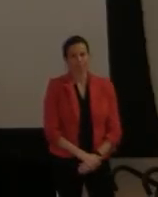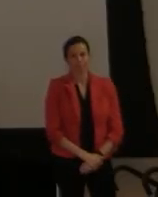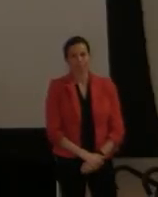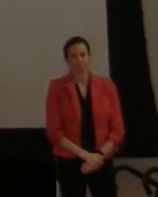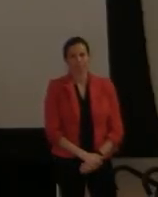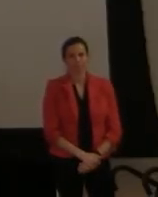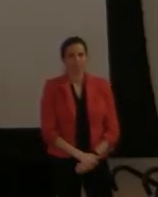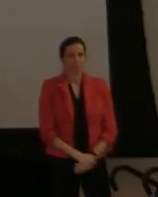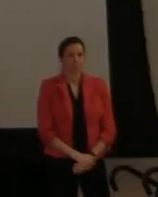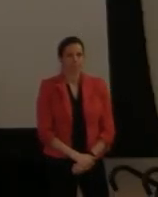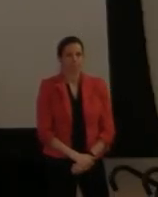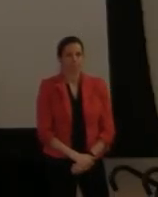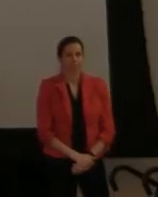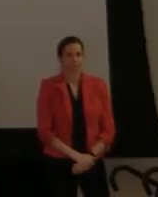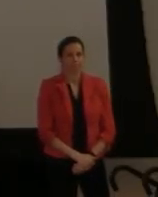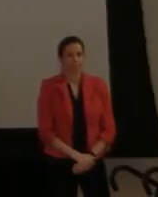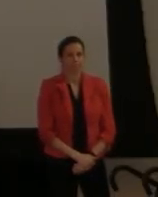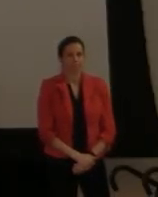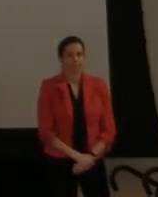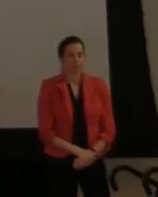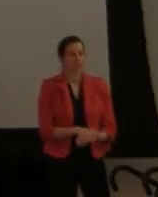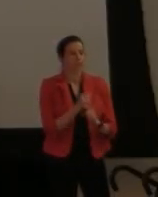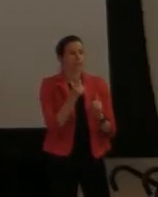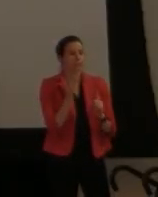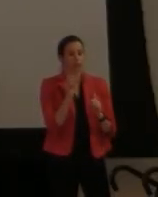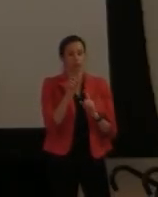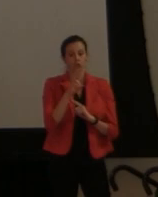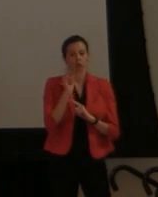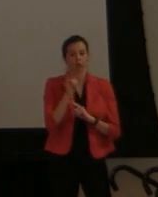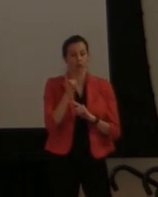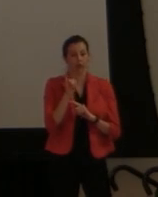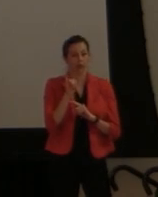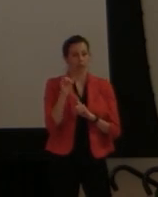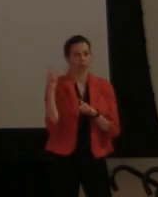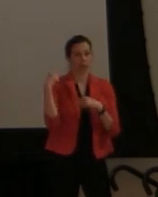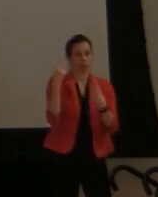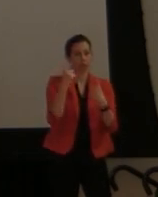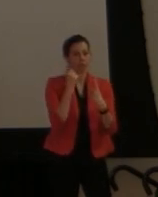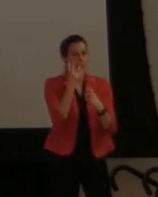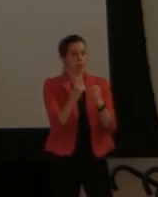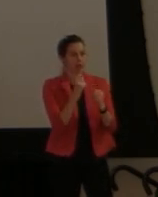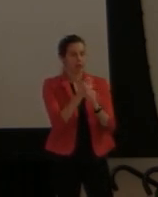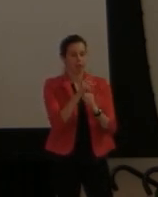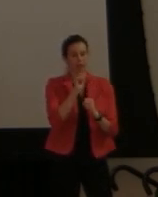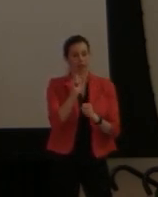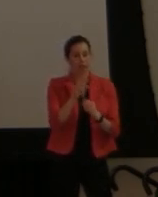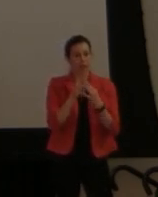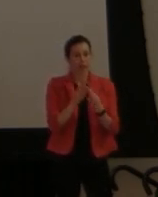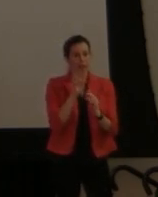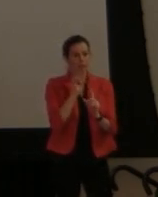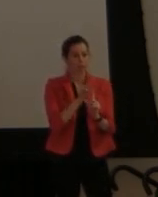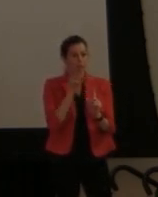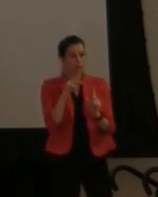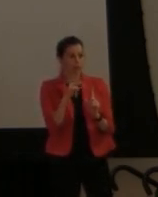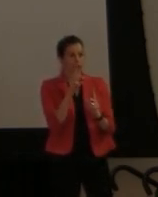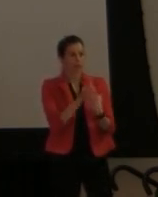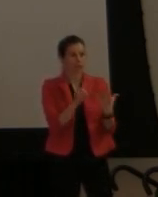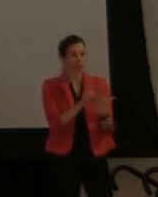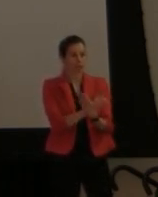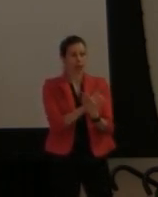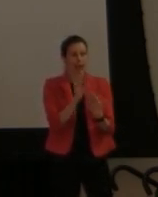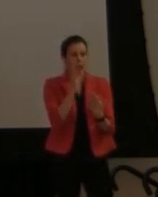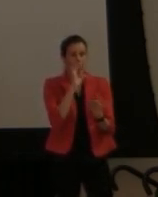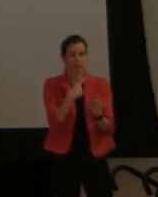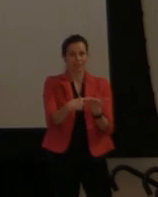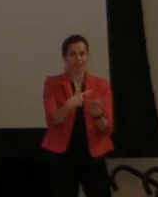There have been several surveys conducted over the past few years in our region asking about perceptions of discrimination, and we'll